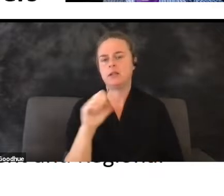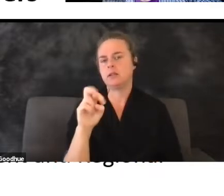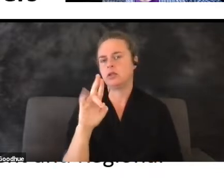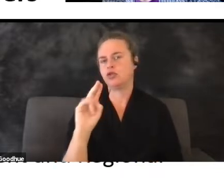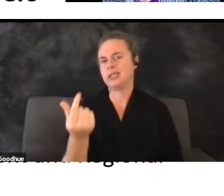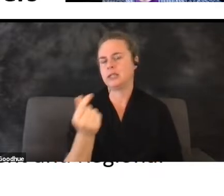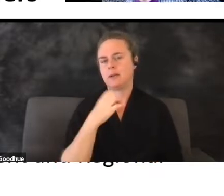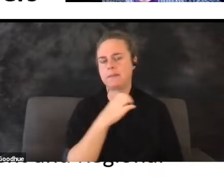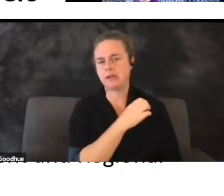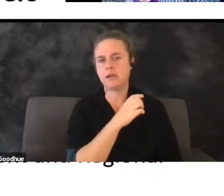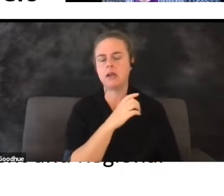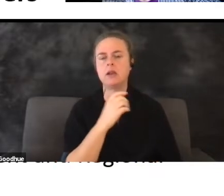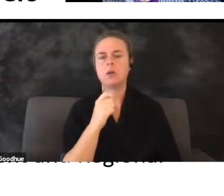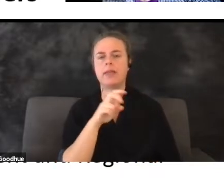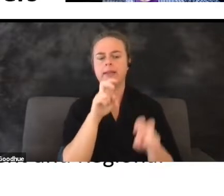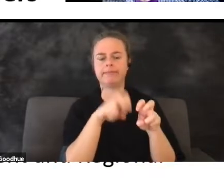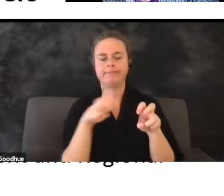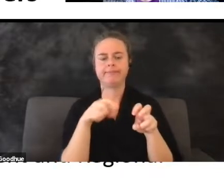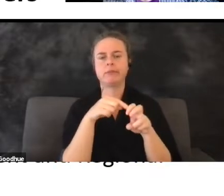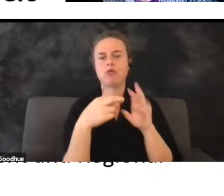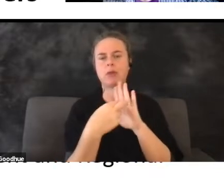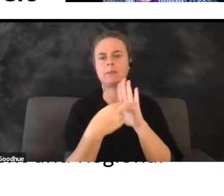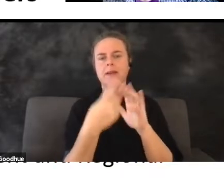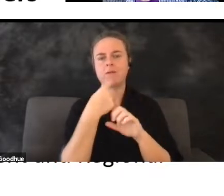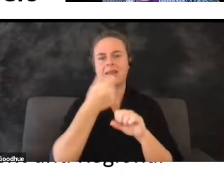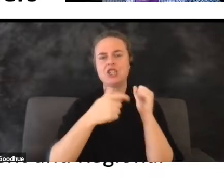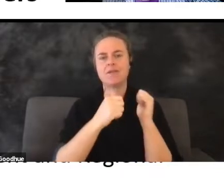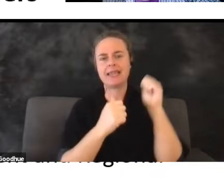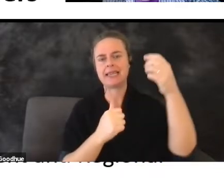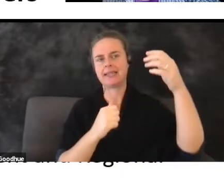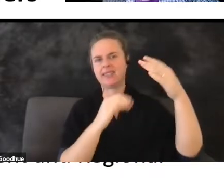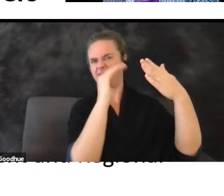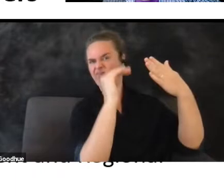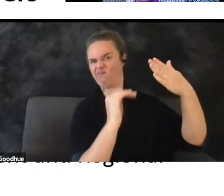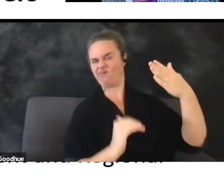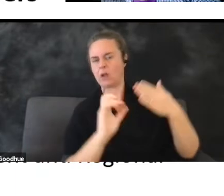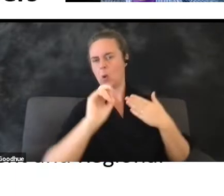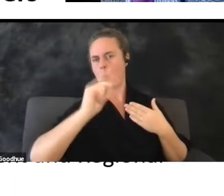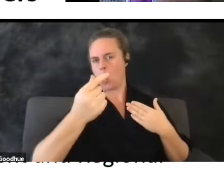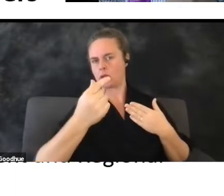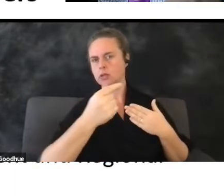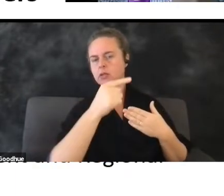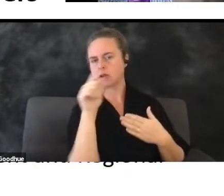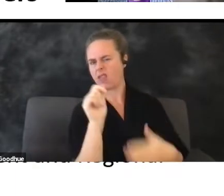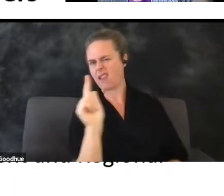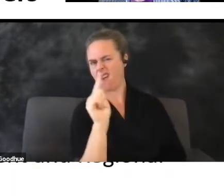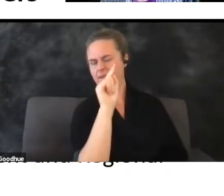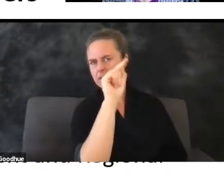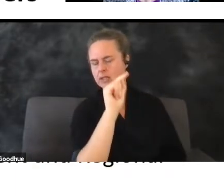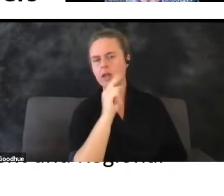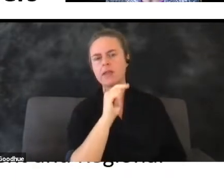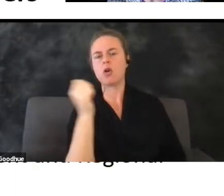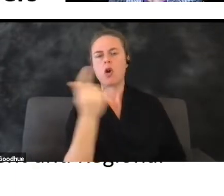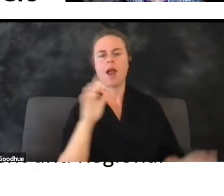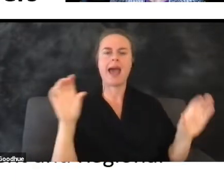representative from all of the organizations that are listed on the left here. People from those organizations are all what I call active